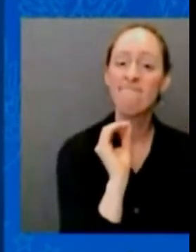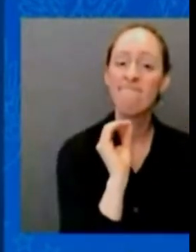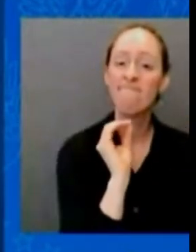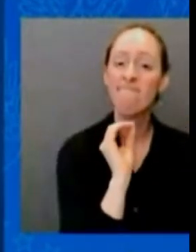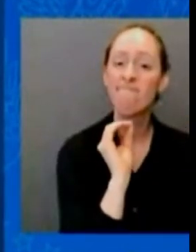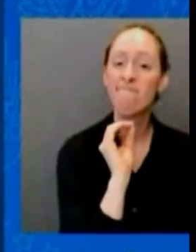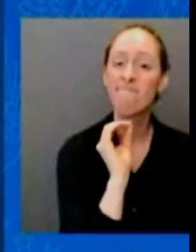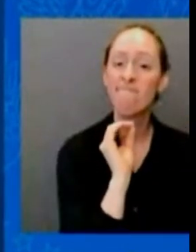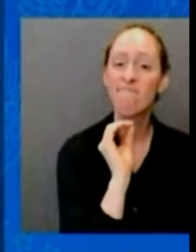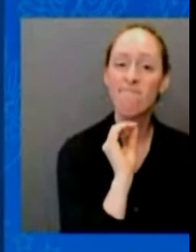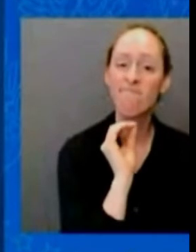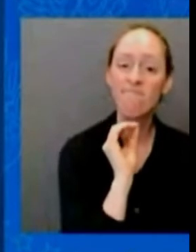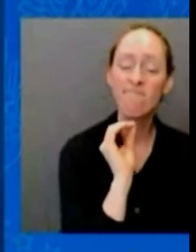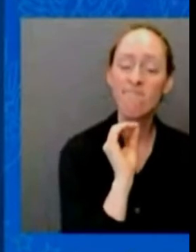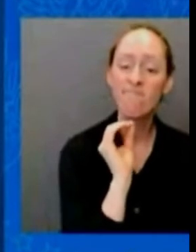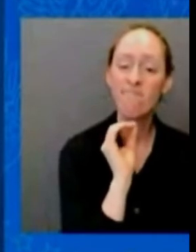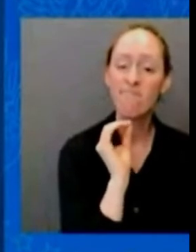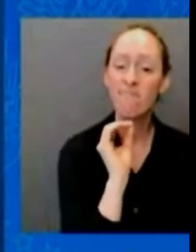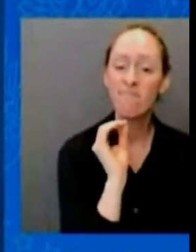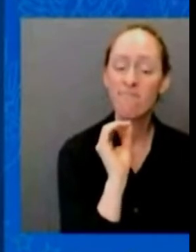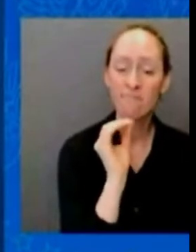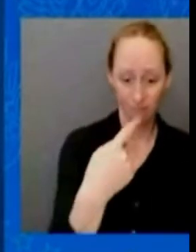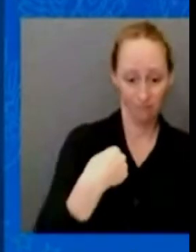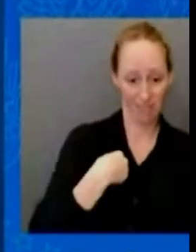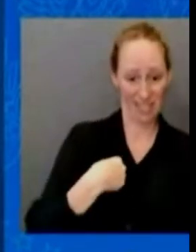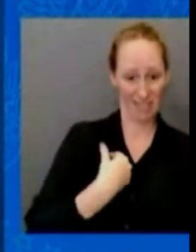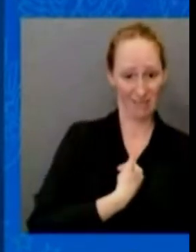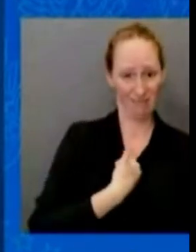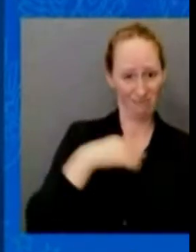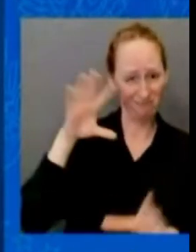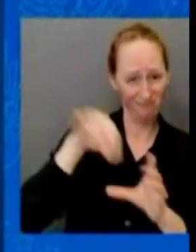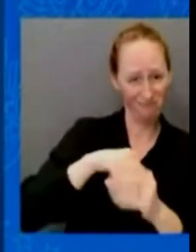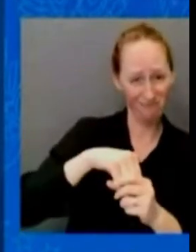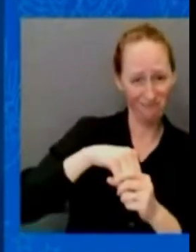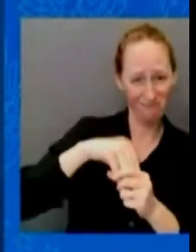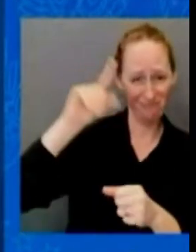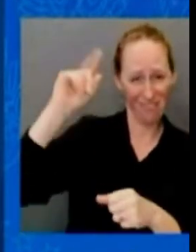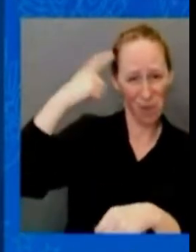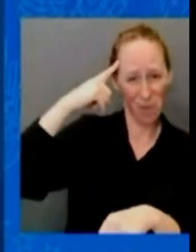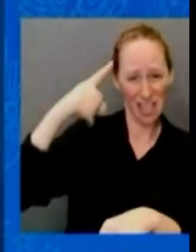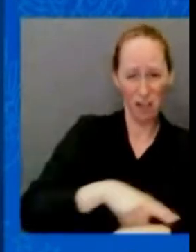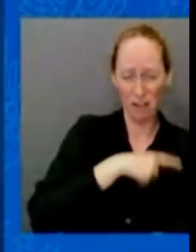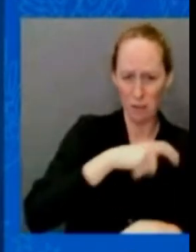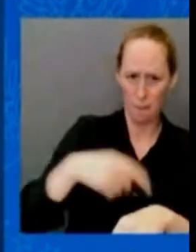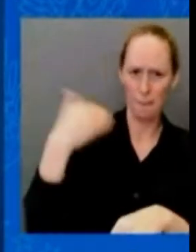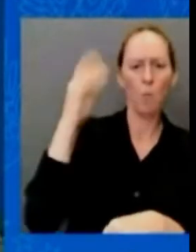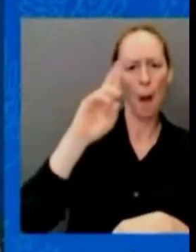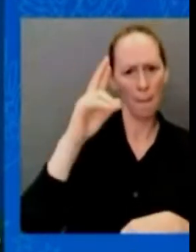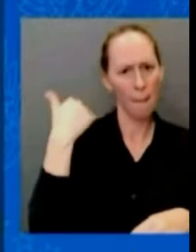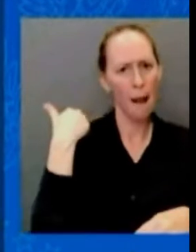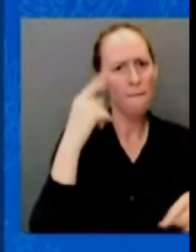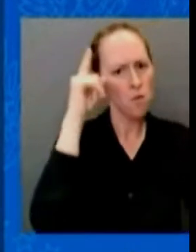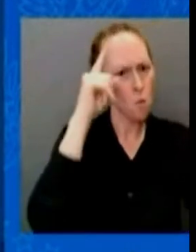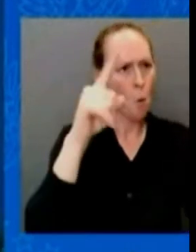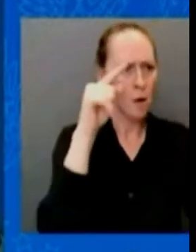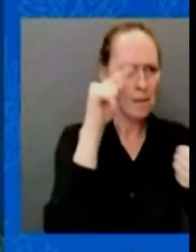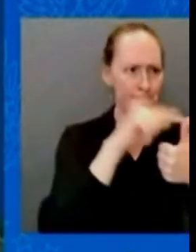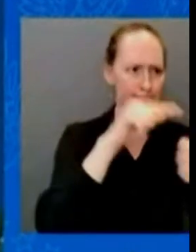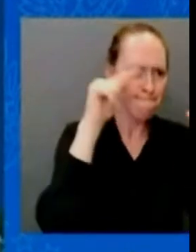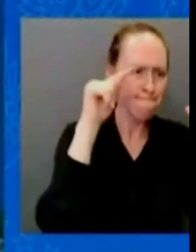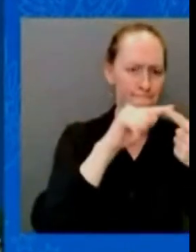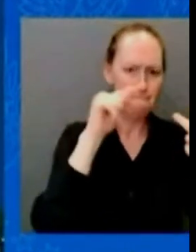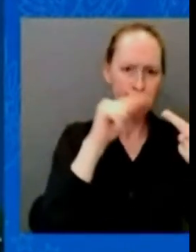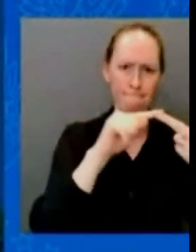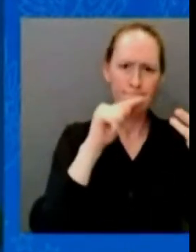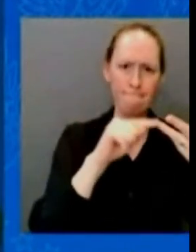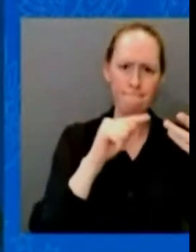always have platforms. Say, this is what we're for. Well, they can't tell you what they're for, but they'll make